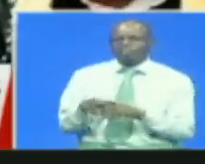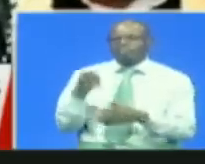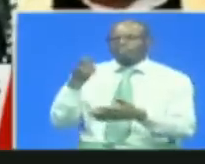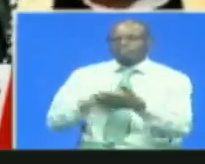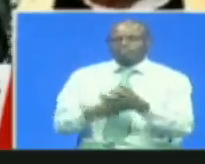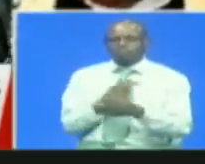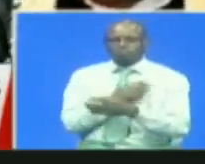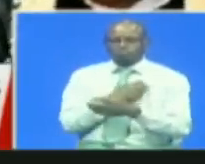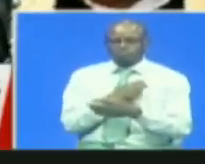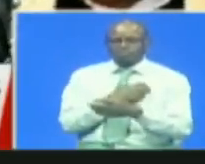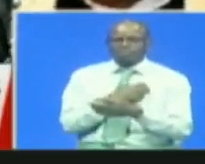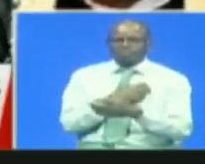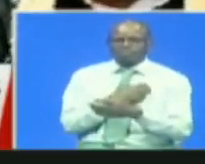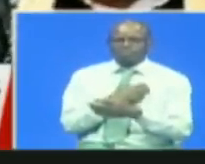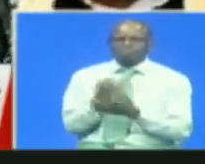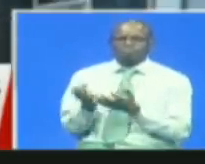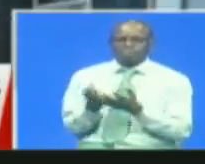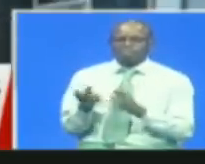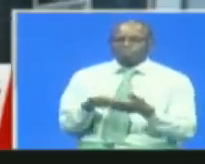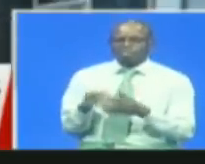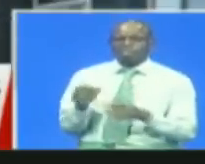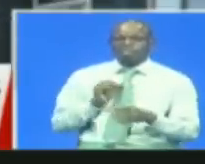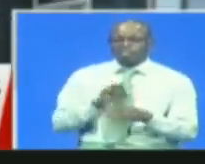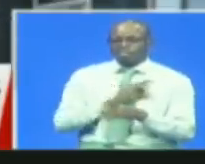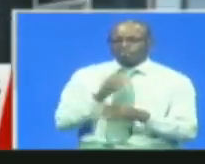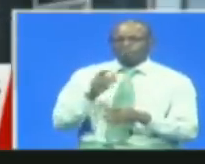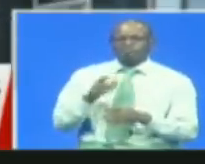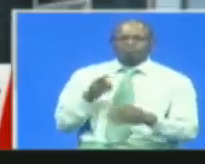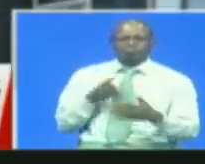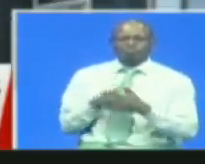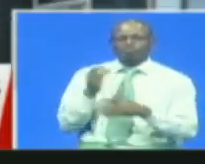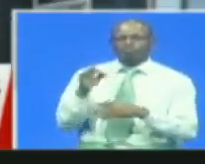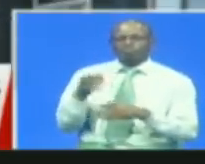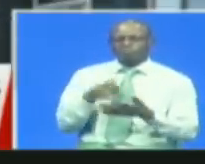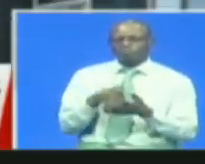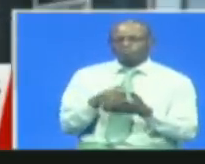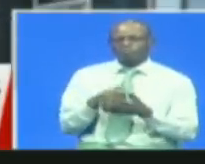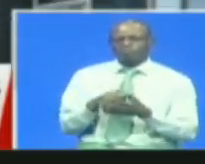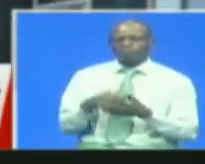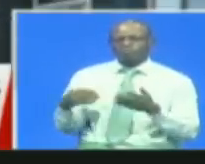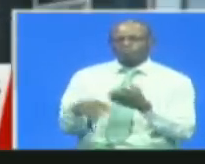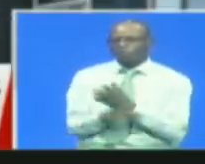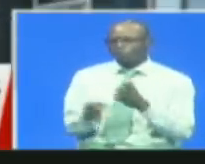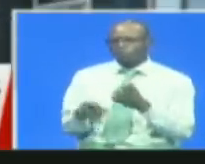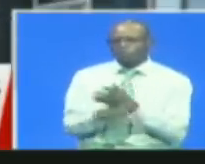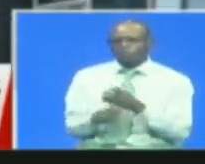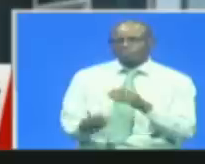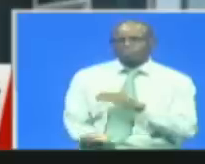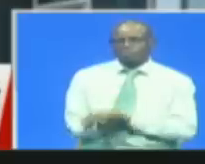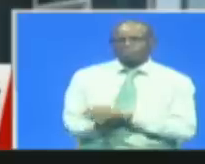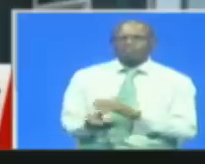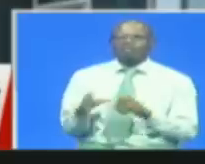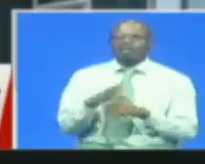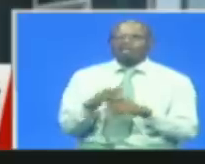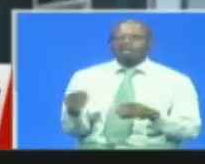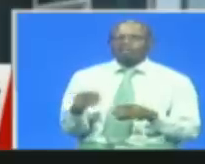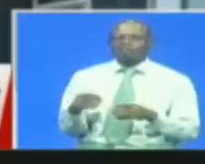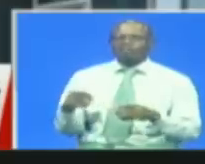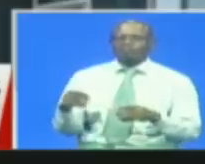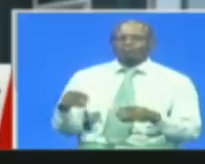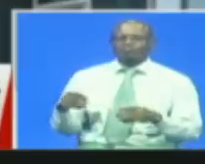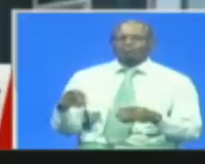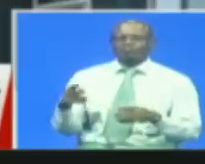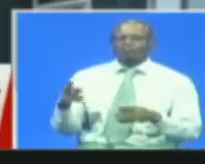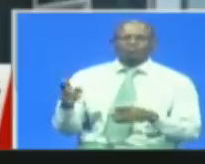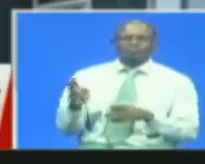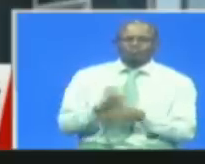Further, the staff are prohibited from engaging in fraud, bribery, embezzlement or misappropriation of public funds, abuse of